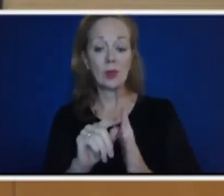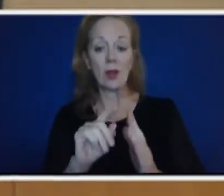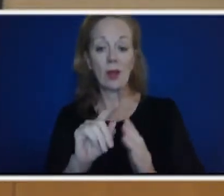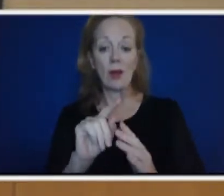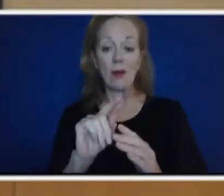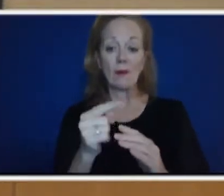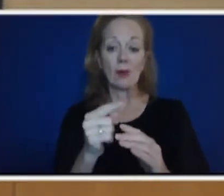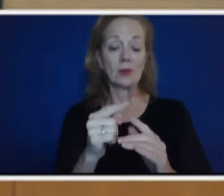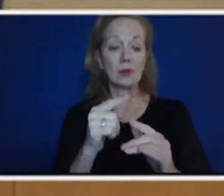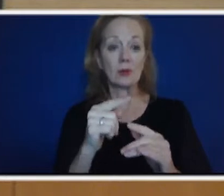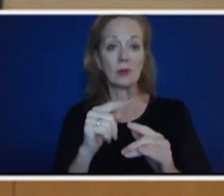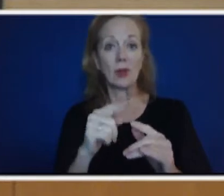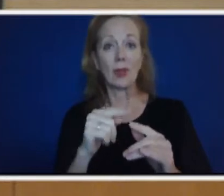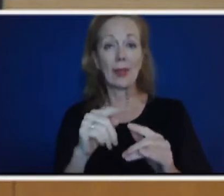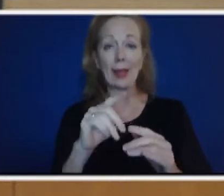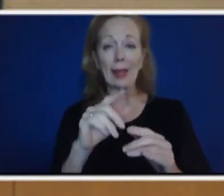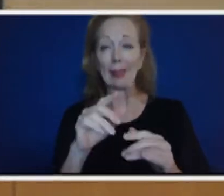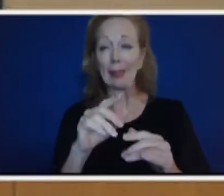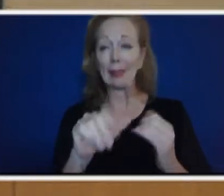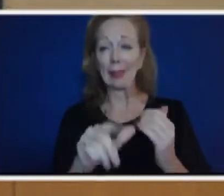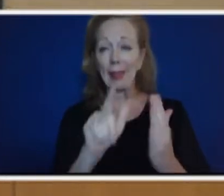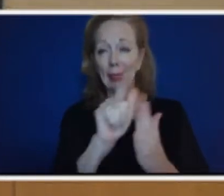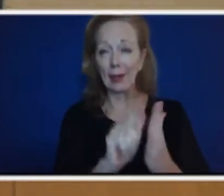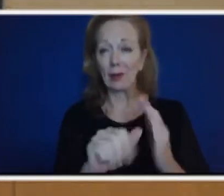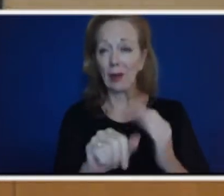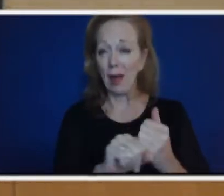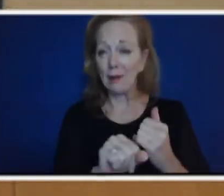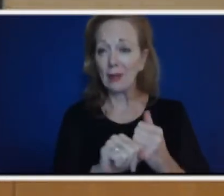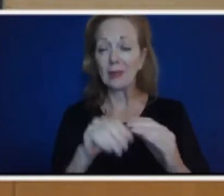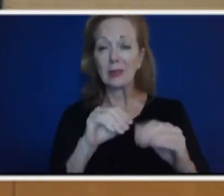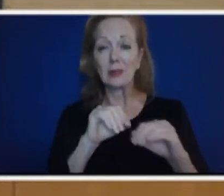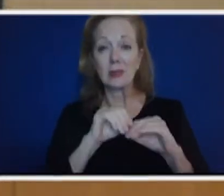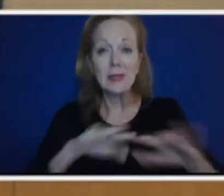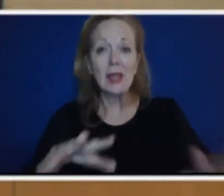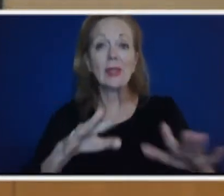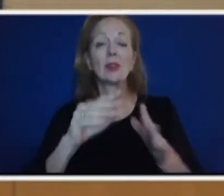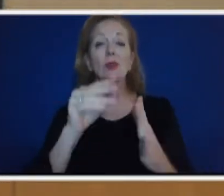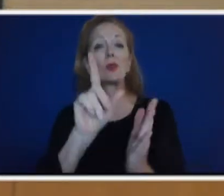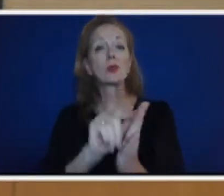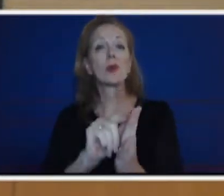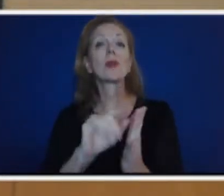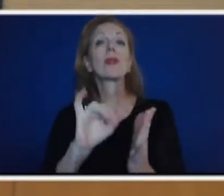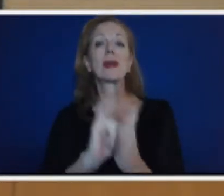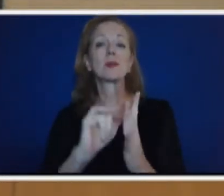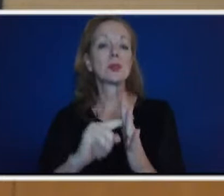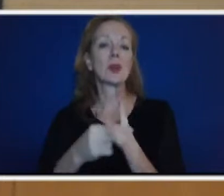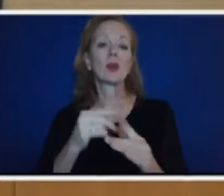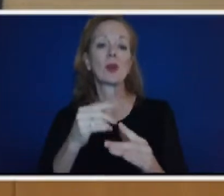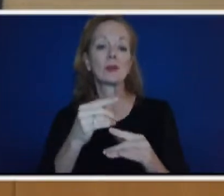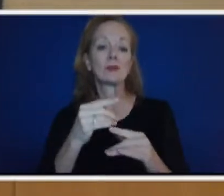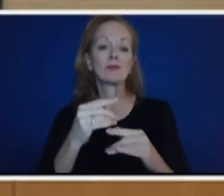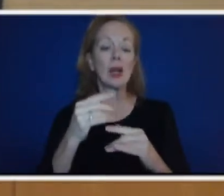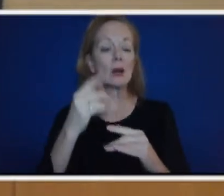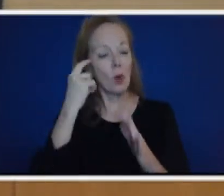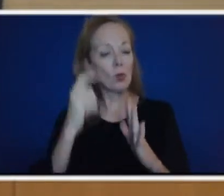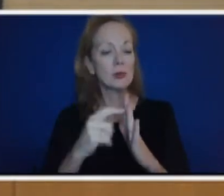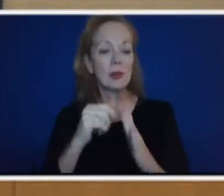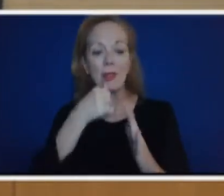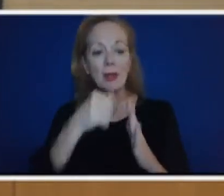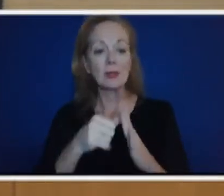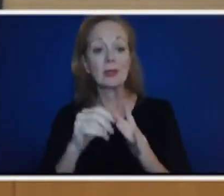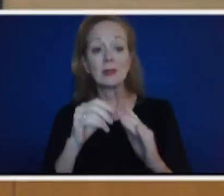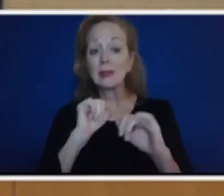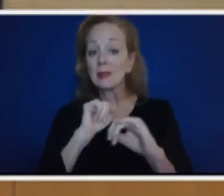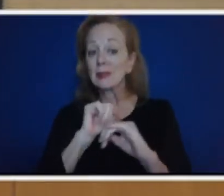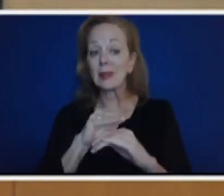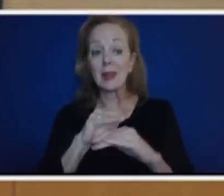notices out for the legal ad that's going to run in the newspaper, that's when we start to generate our own notice letters as well. So it all goes out around the same time. And again, as we